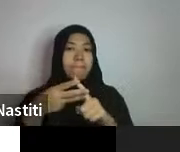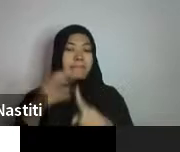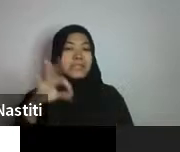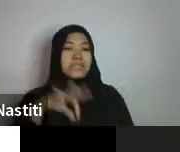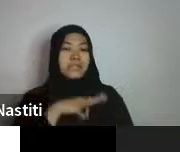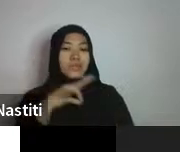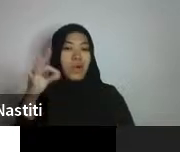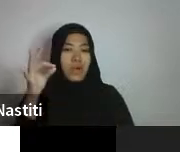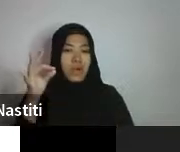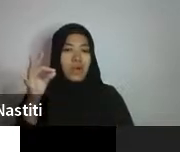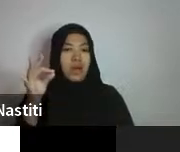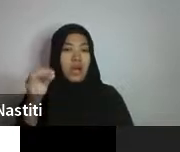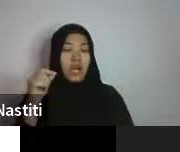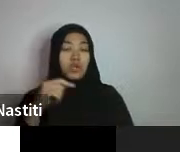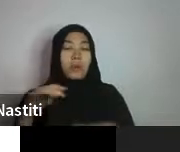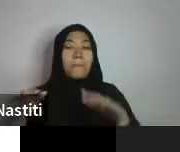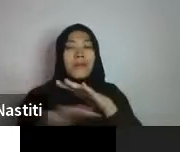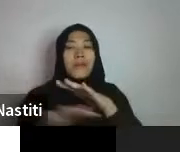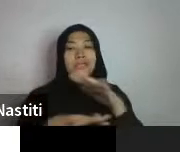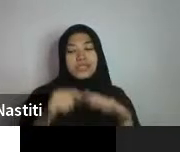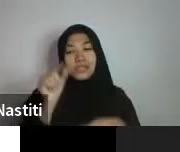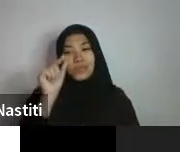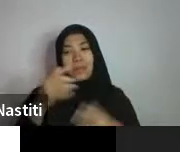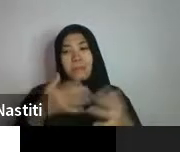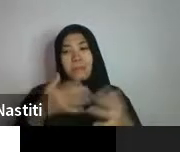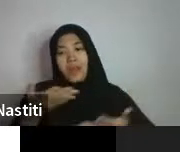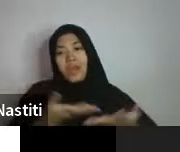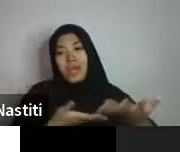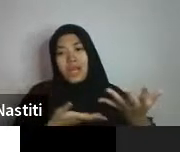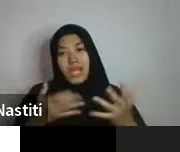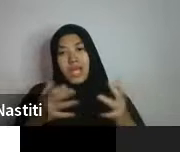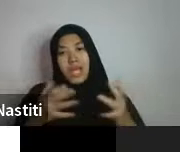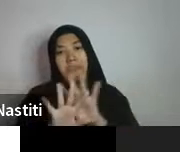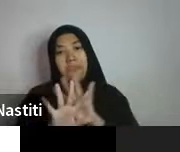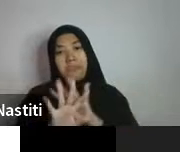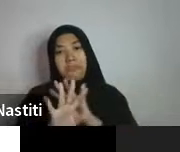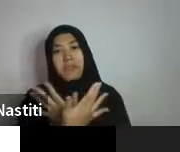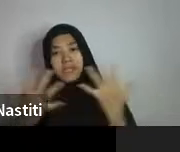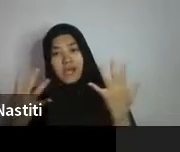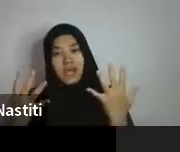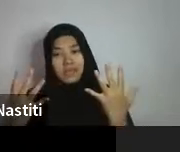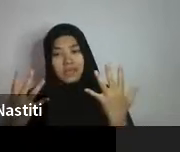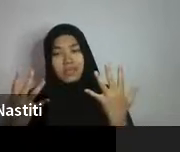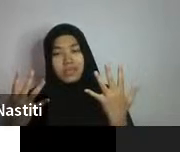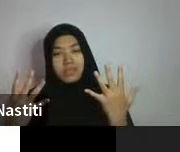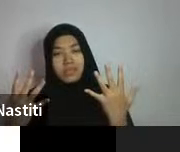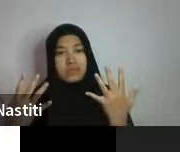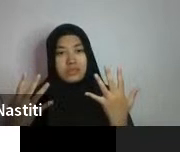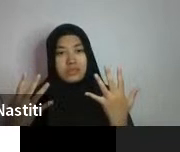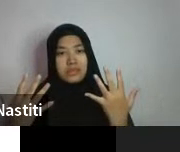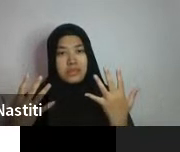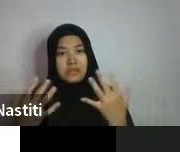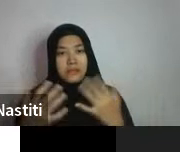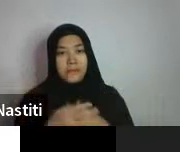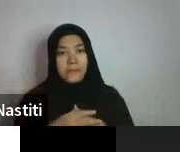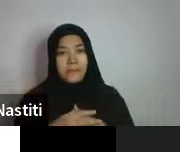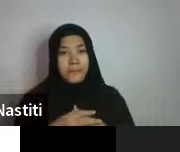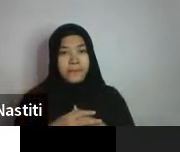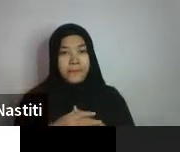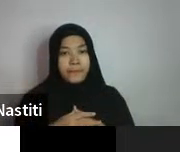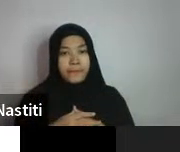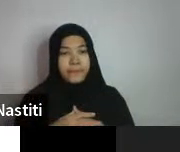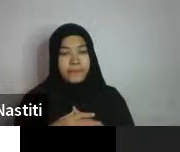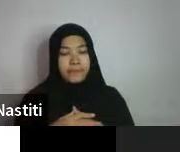a lead of where mental health care should go in Indonesia. Now, I have, with lots of people, put these two